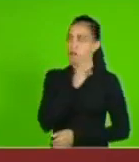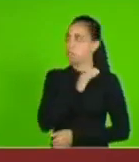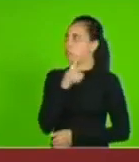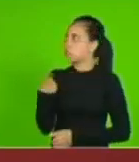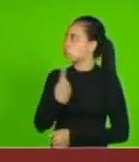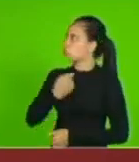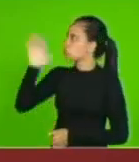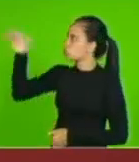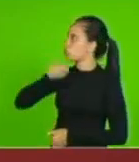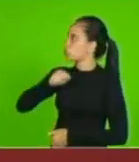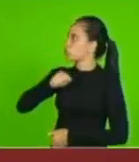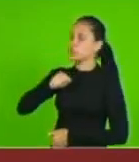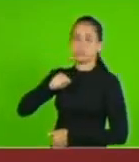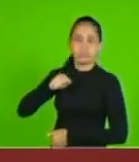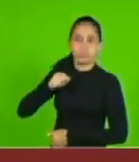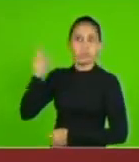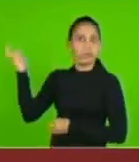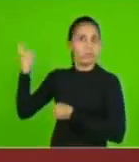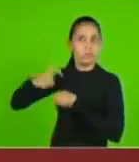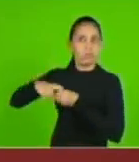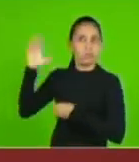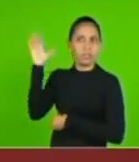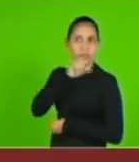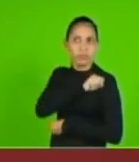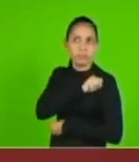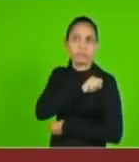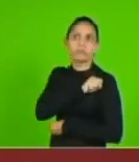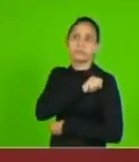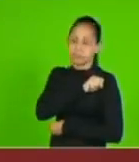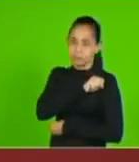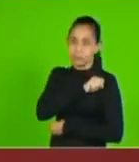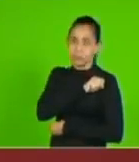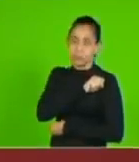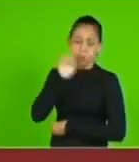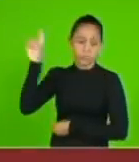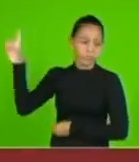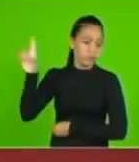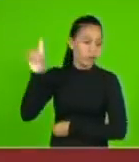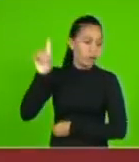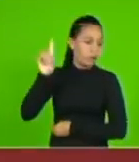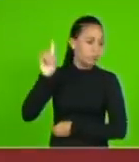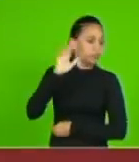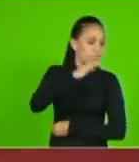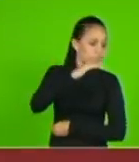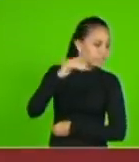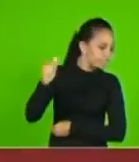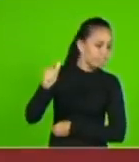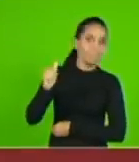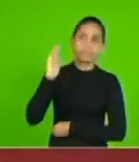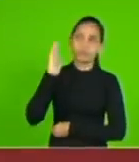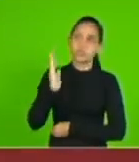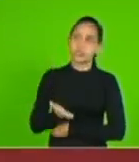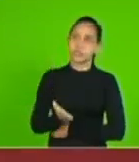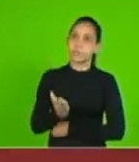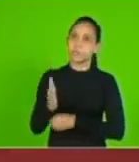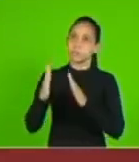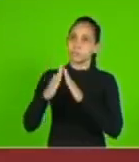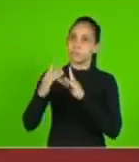is the moment of the return, because this is the call of the Lord for the church, for the faithful